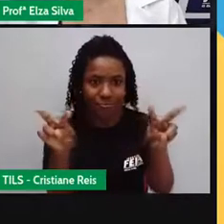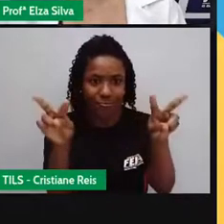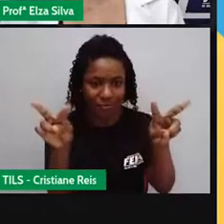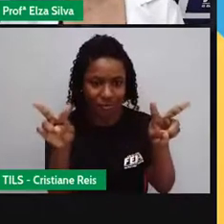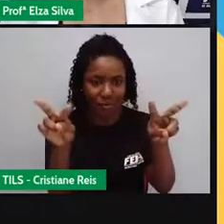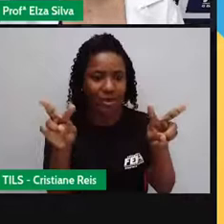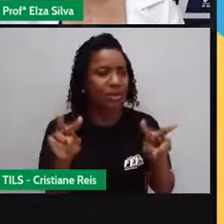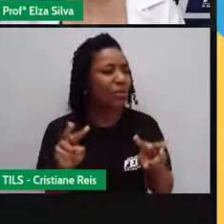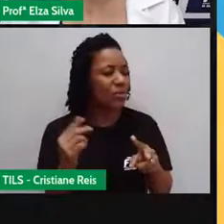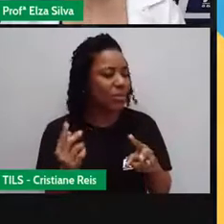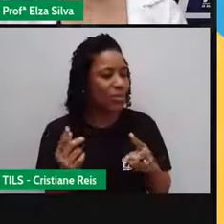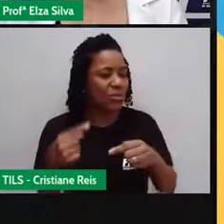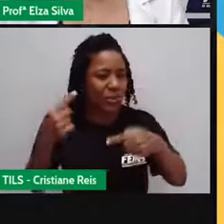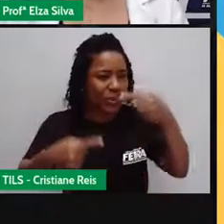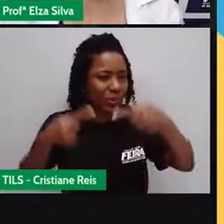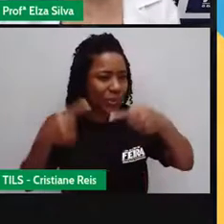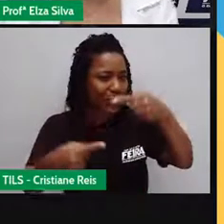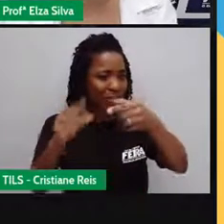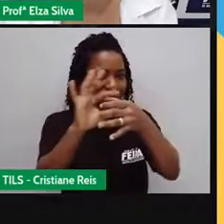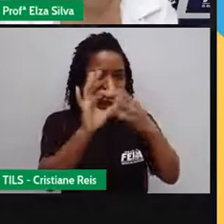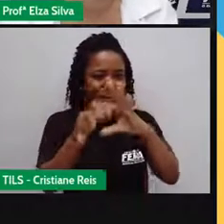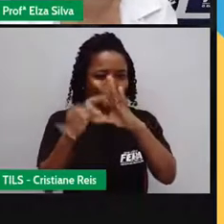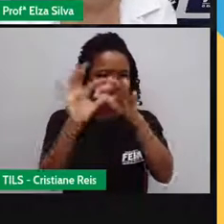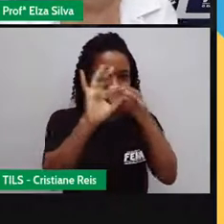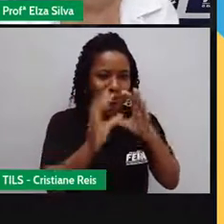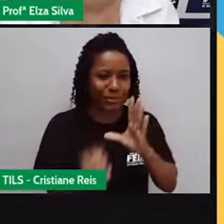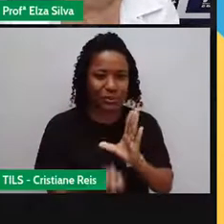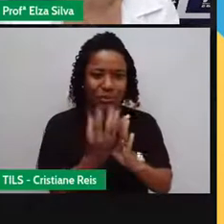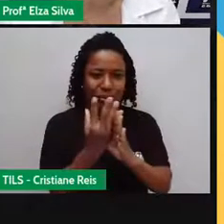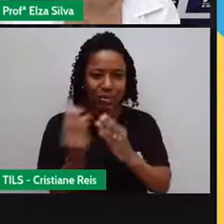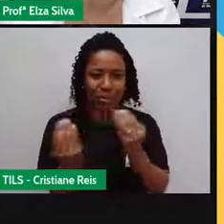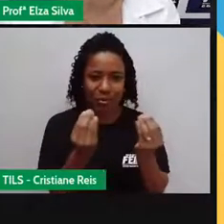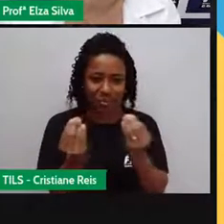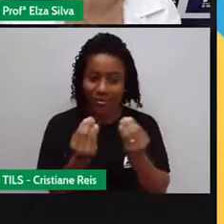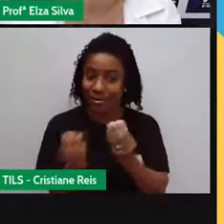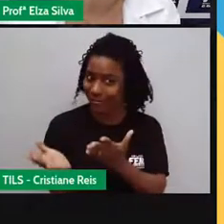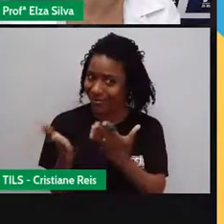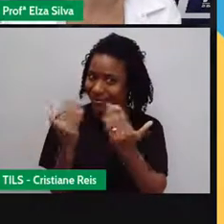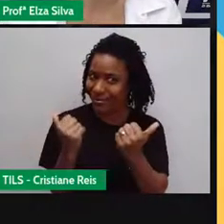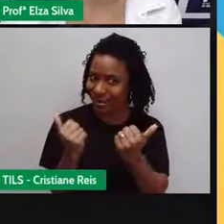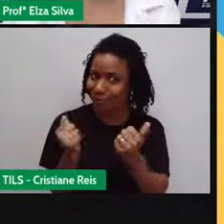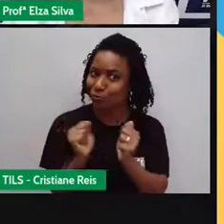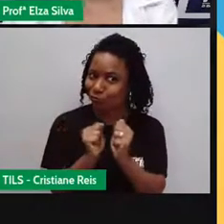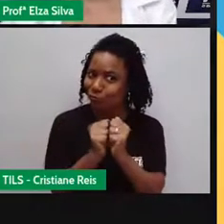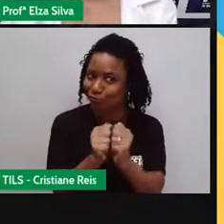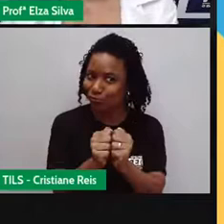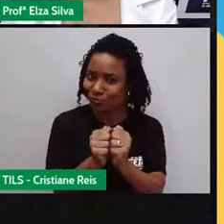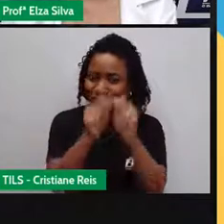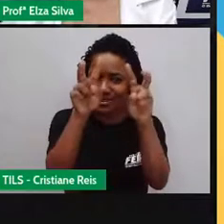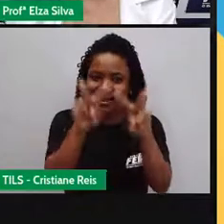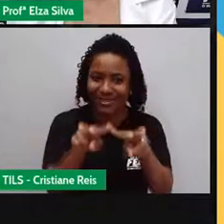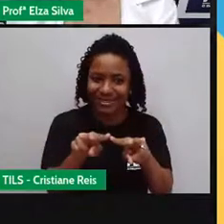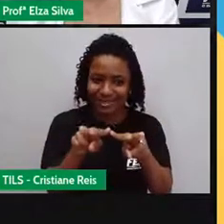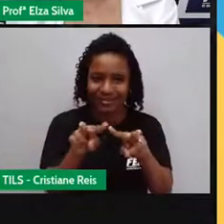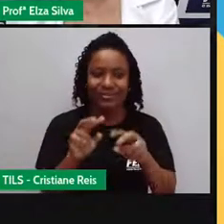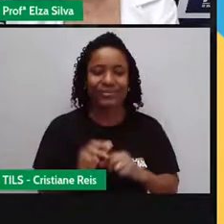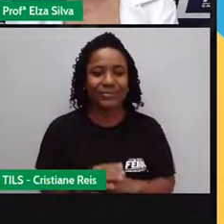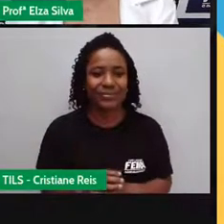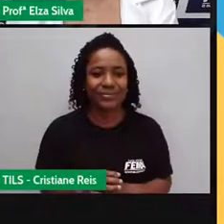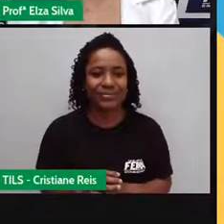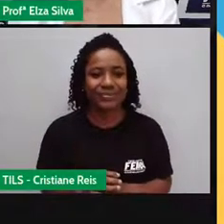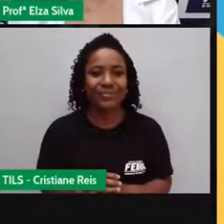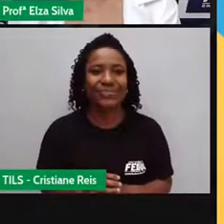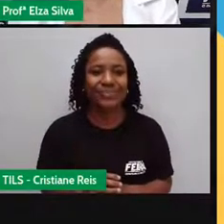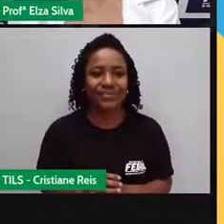origem dos Jogos Olímpicos. Ok? So, let's go. Vamos lá, junto comigo. The Olympic Games